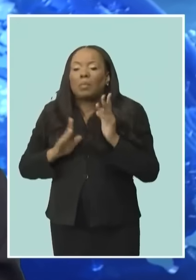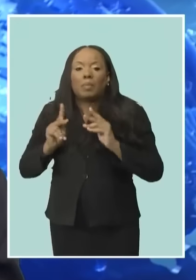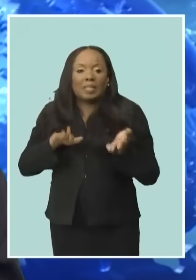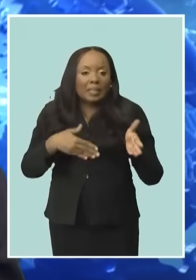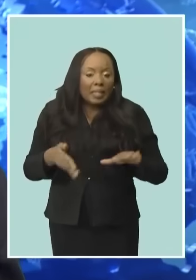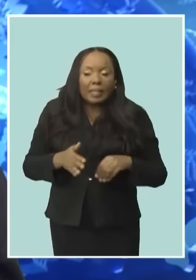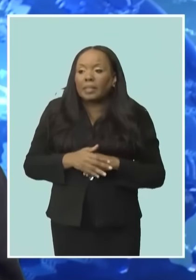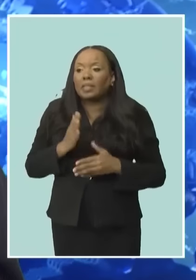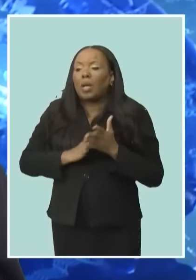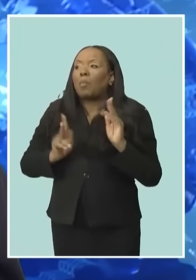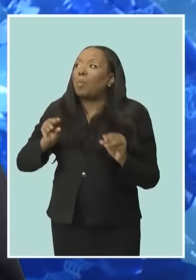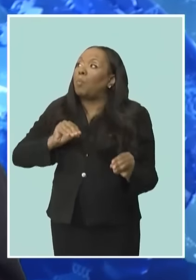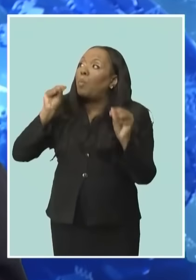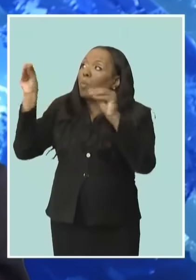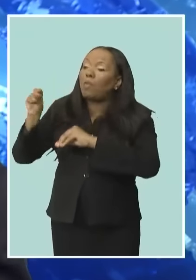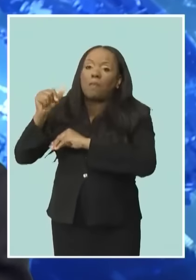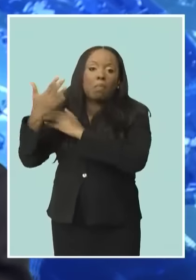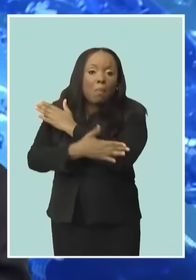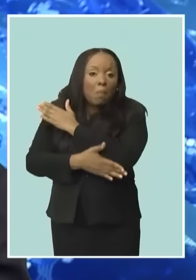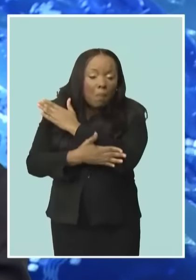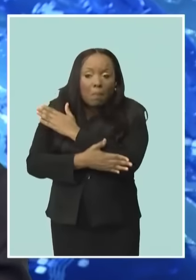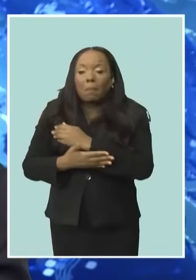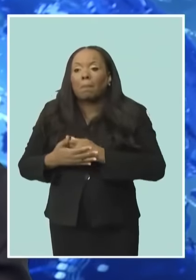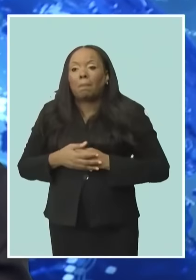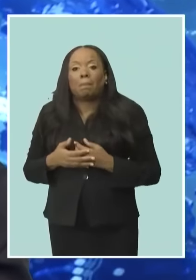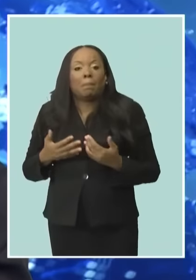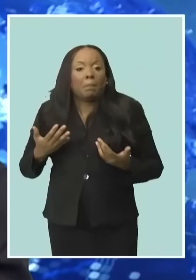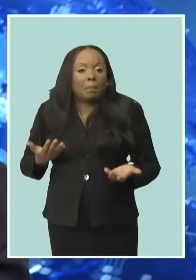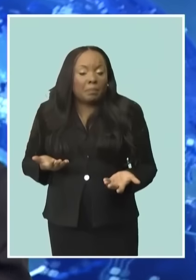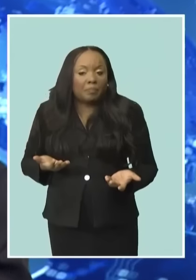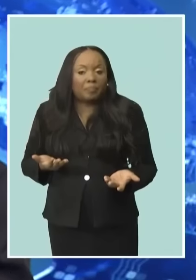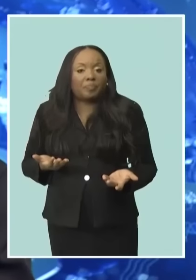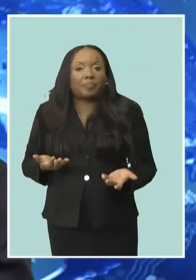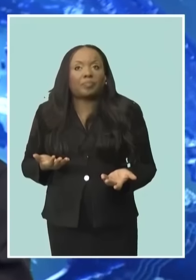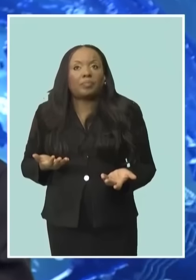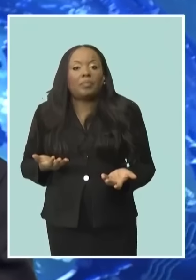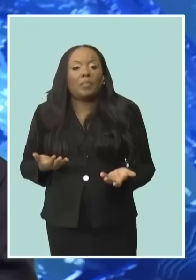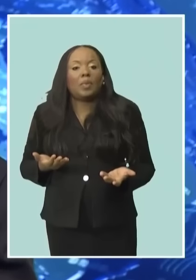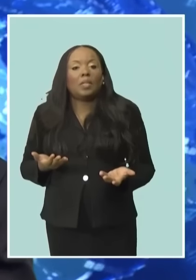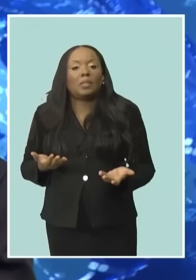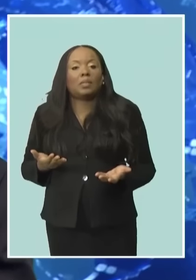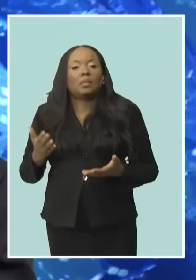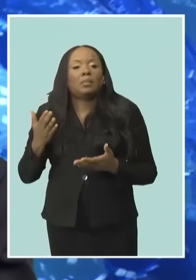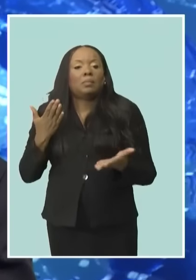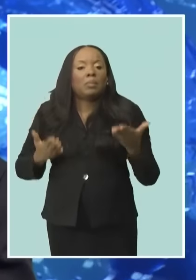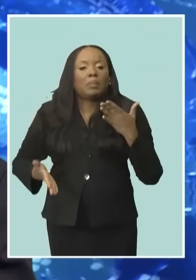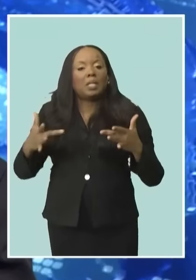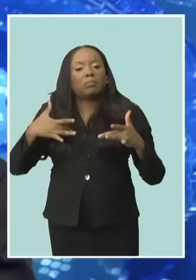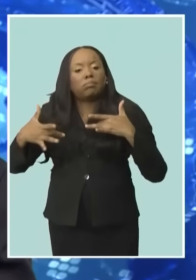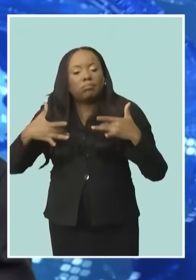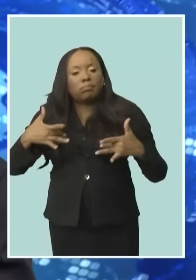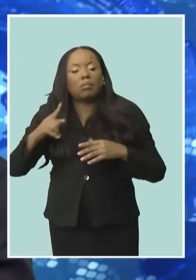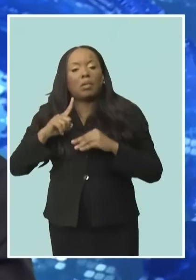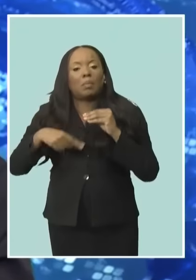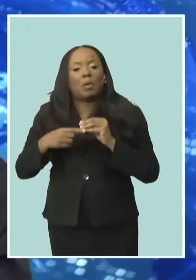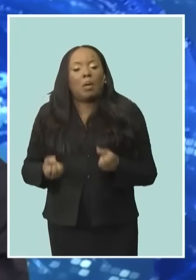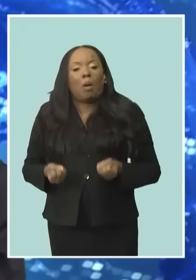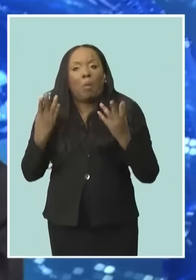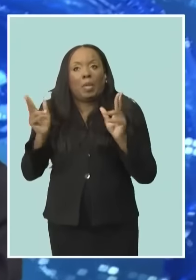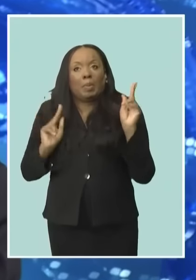resident overseas for some reason. And I think that helps us to understand that there may be concerns on the ground about participation levels,